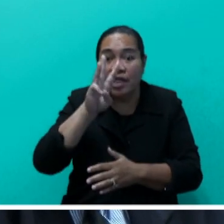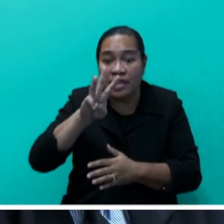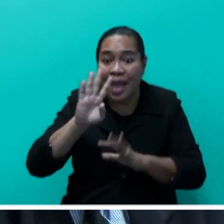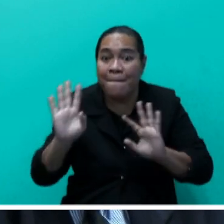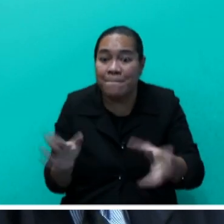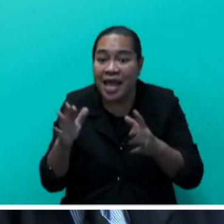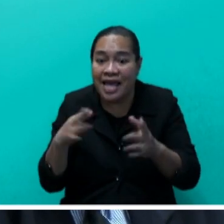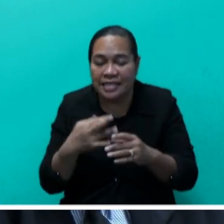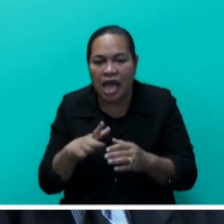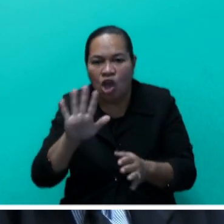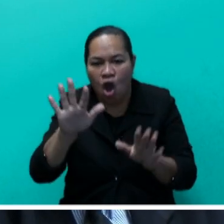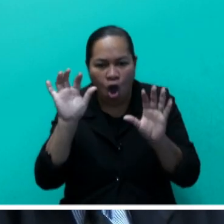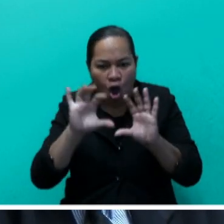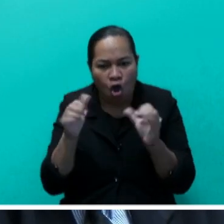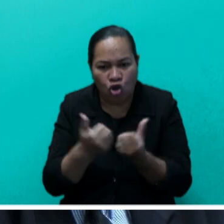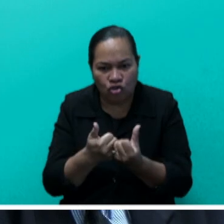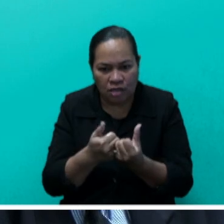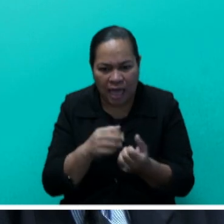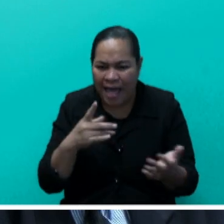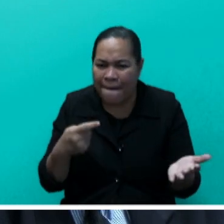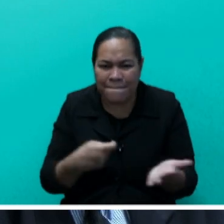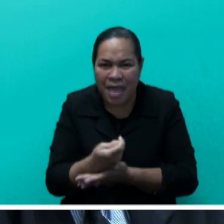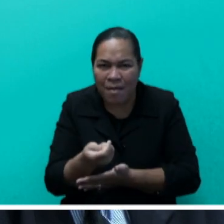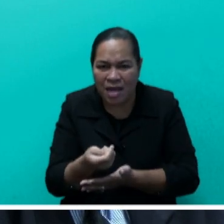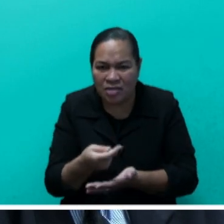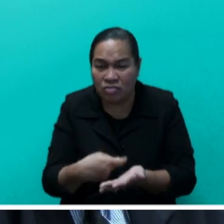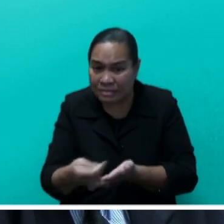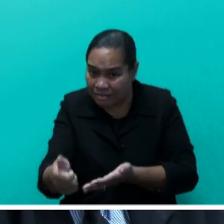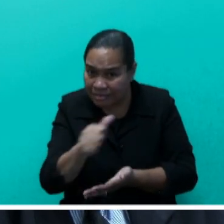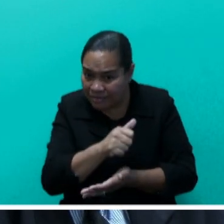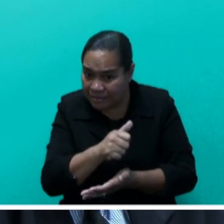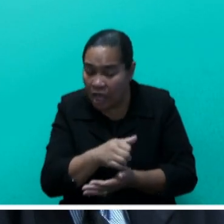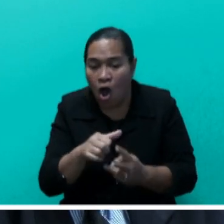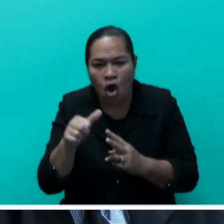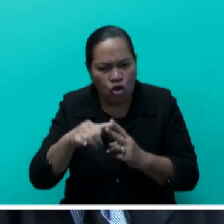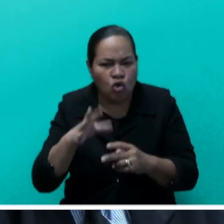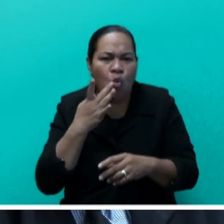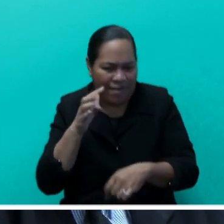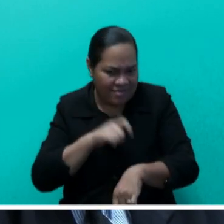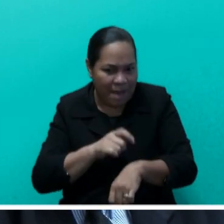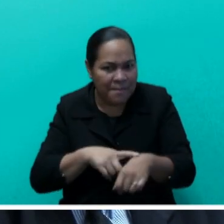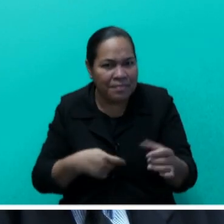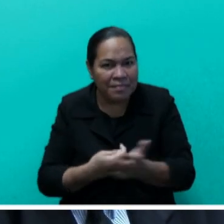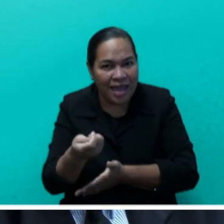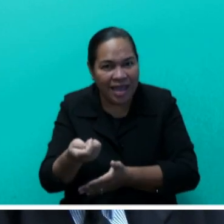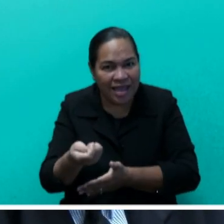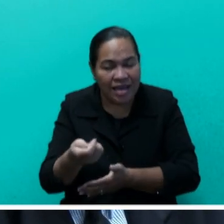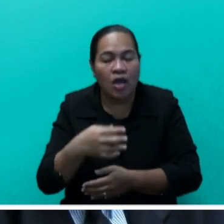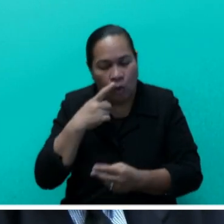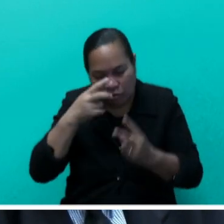players' contracts, payment disbursements, as well as the timing of payments. Honourable